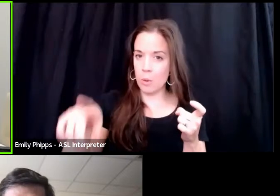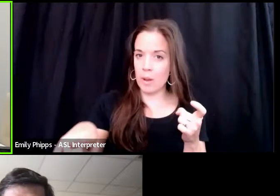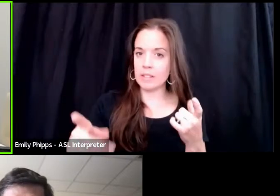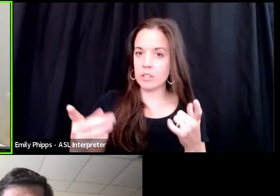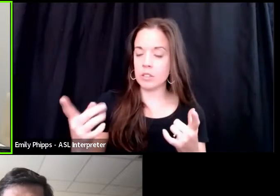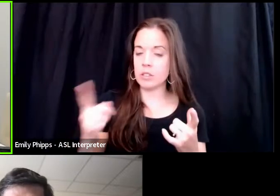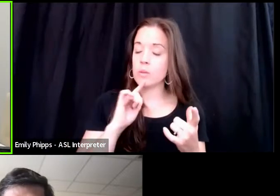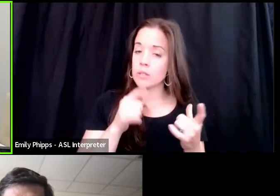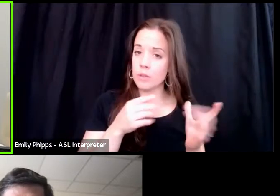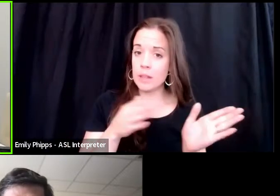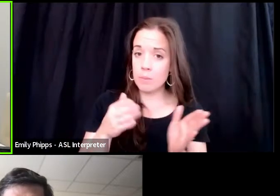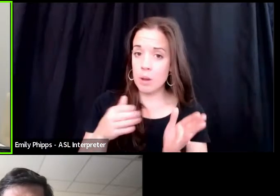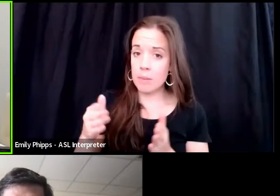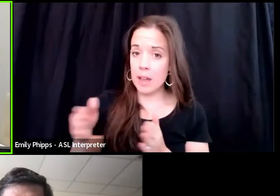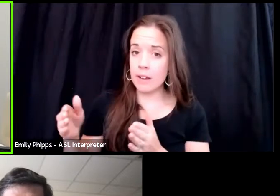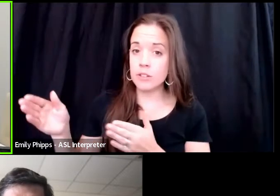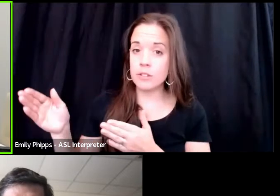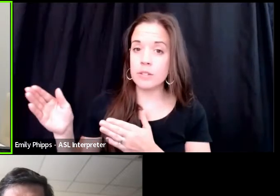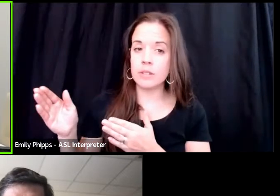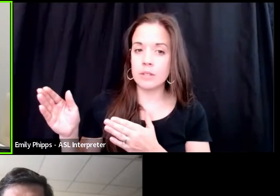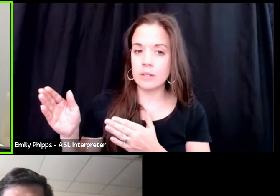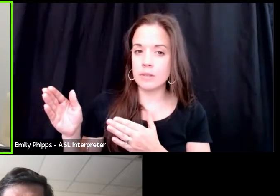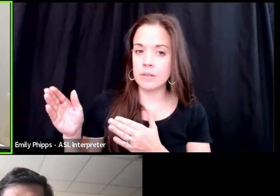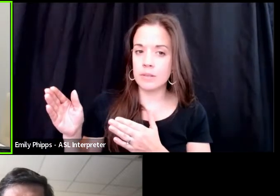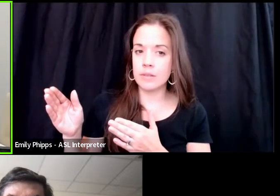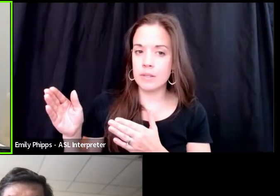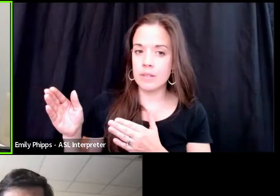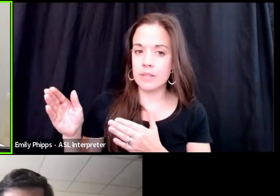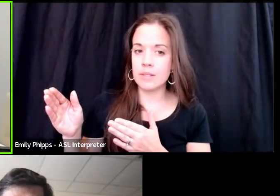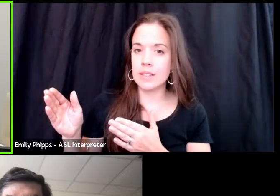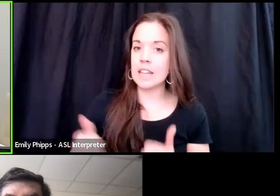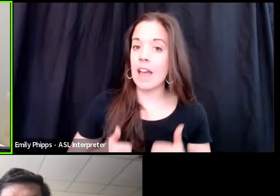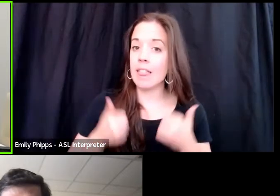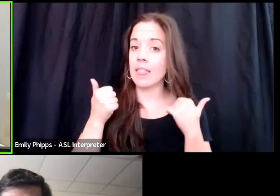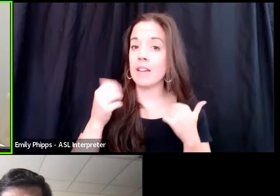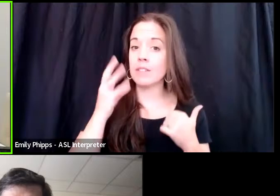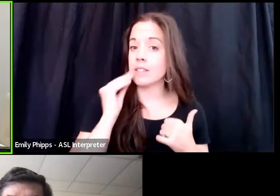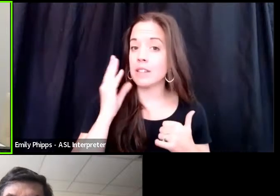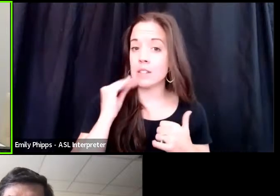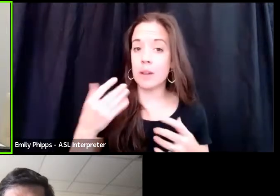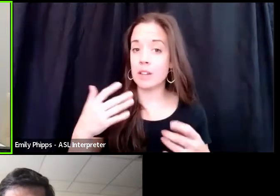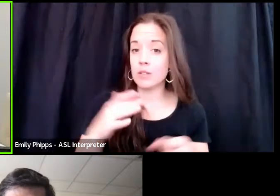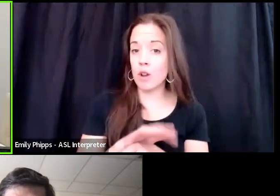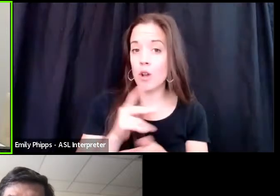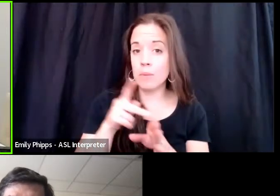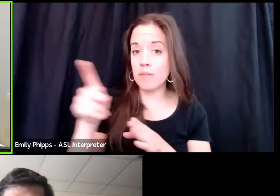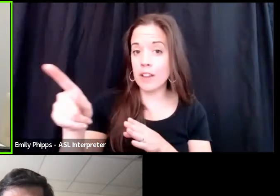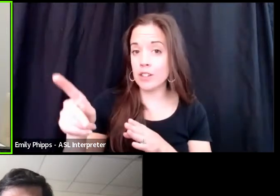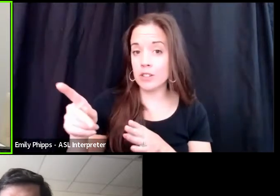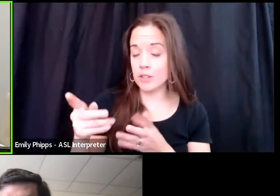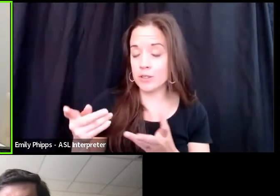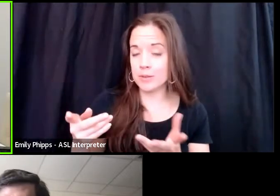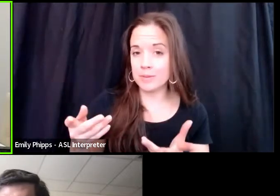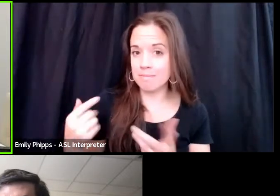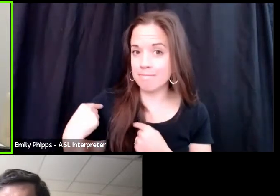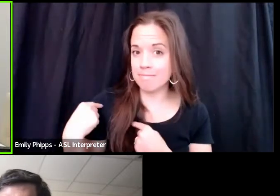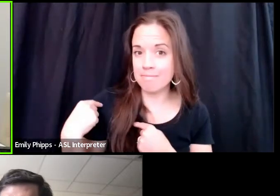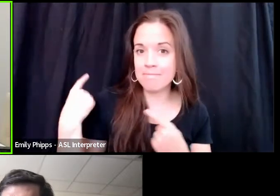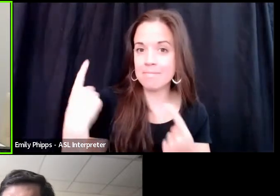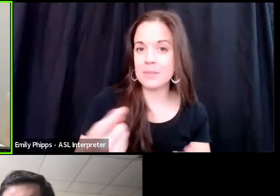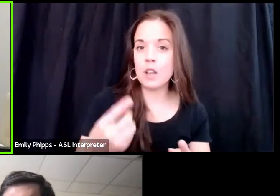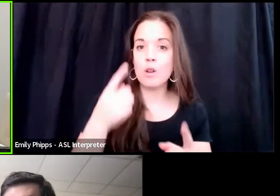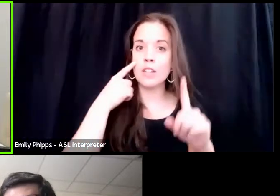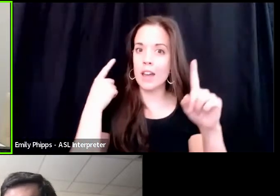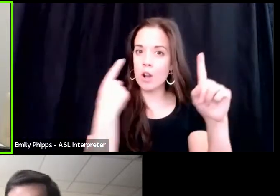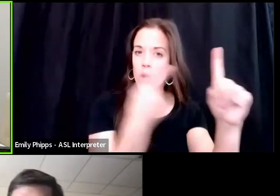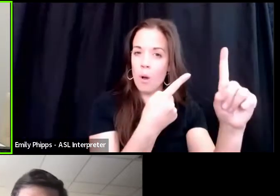prepared. But these, she had lived this experience her whole professional career. So she had a goal in mind.